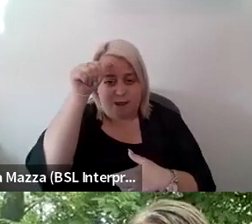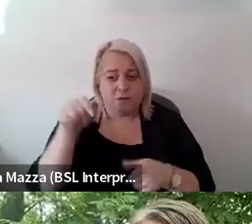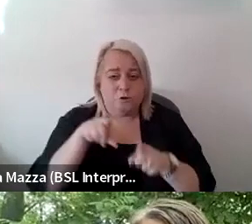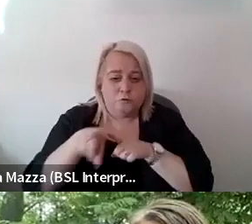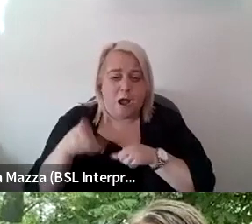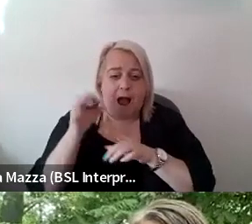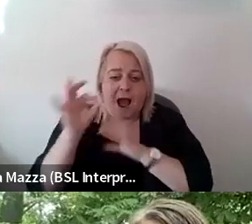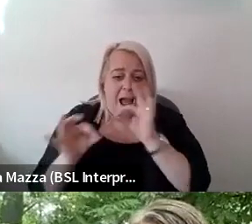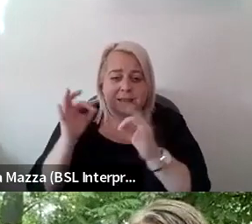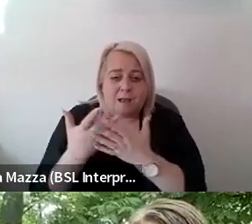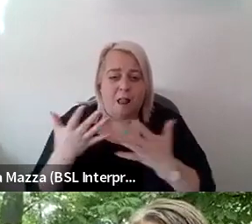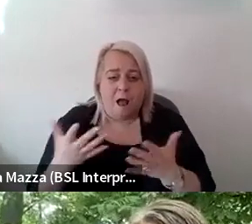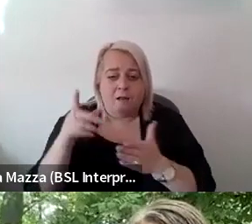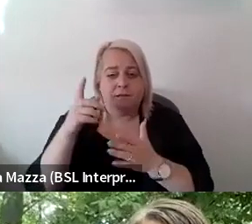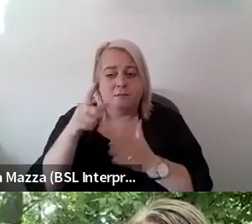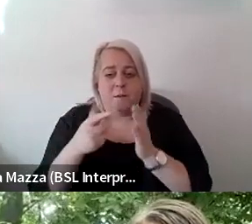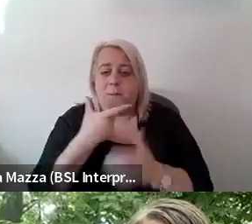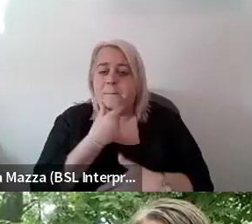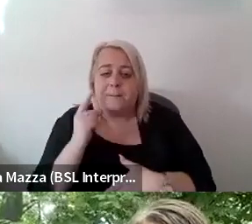possible to test your product or service, always.